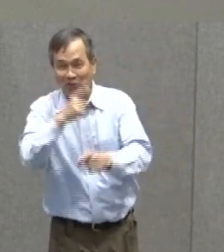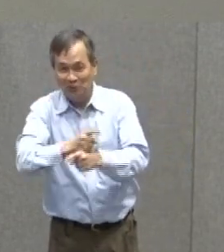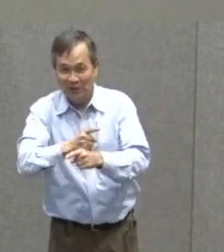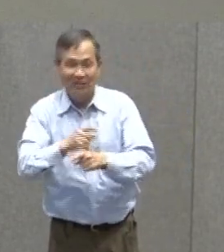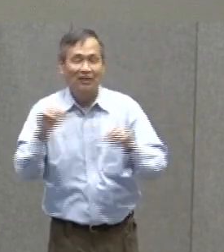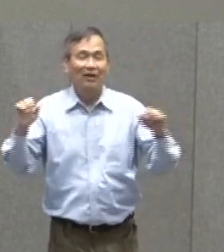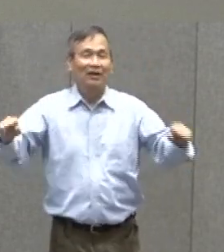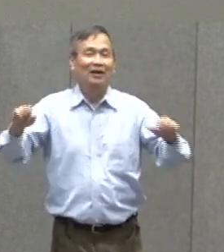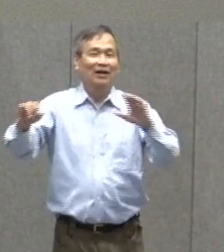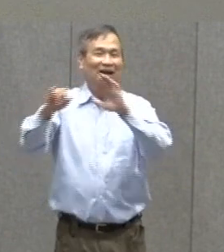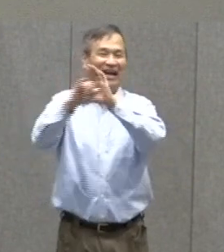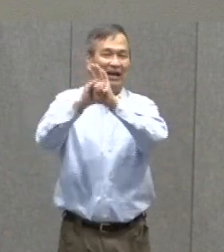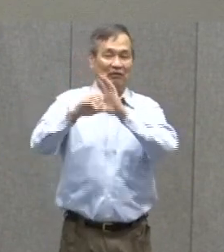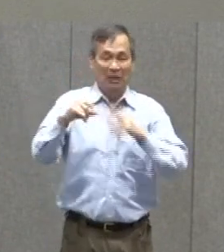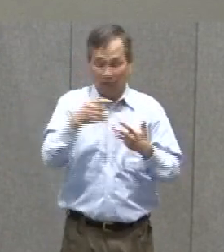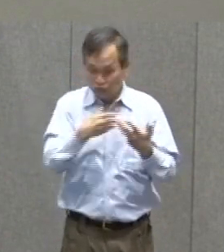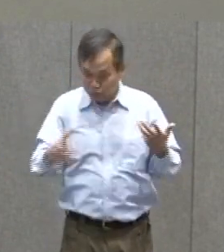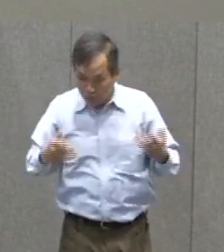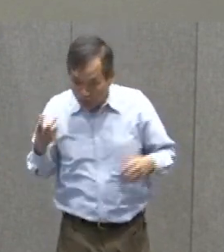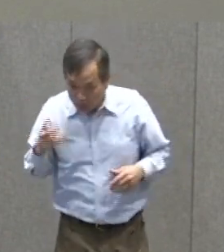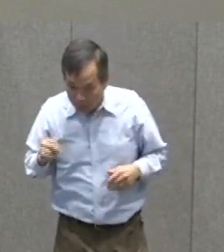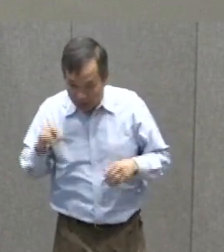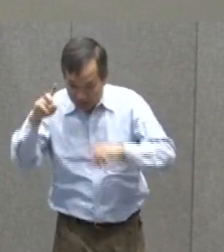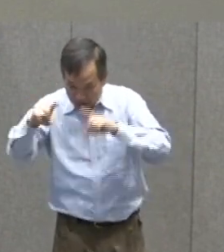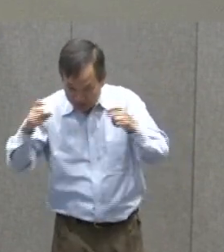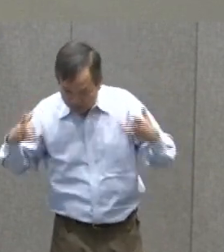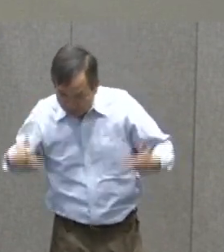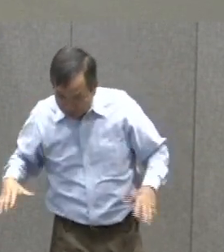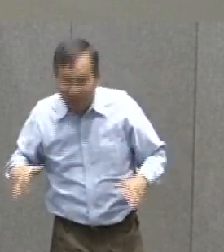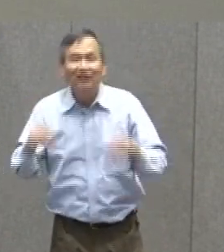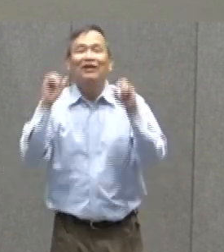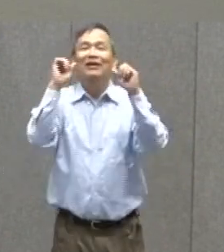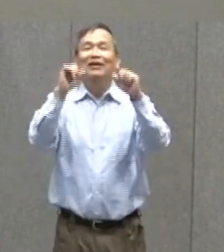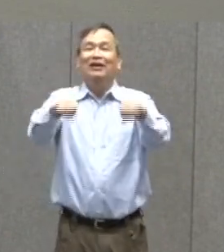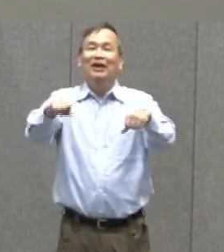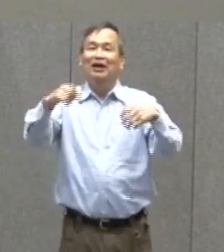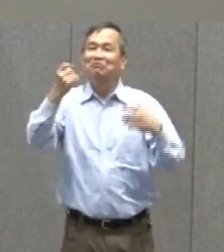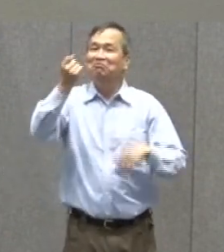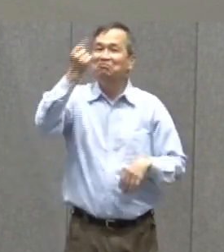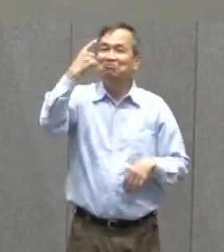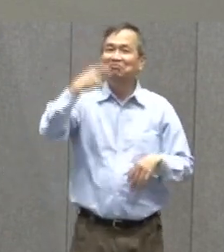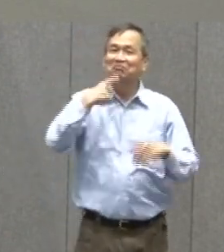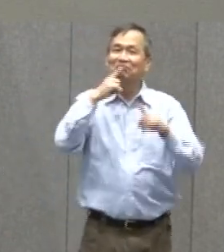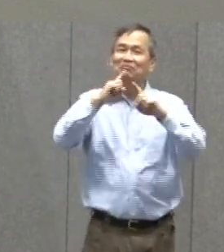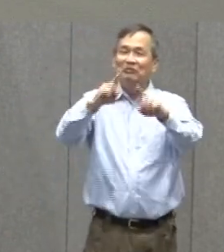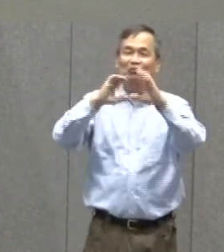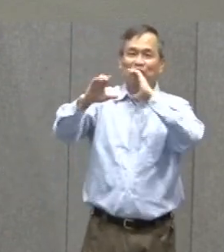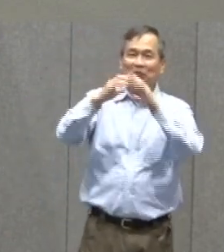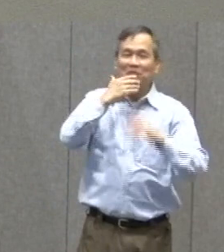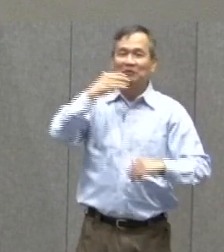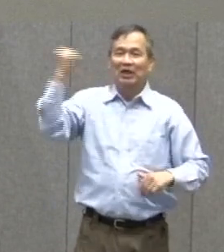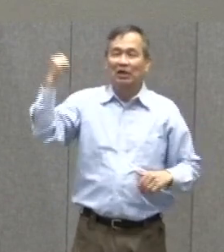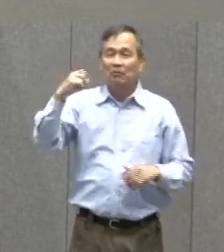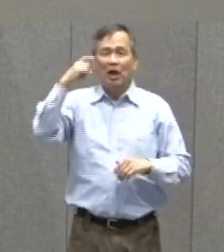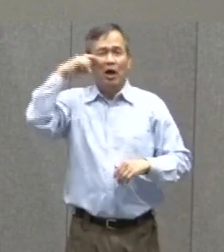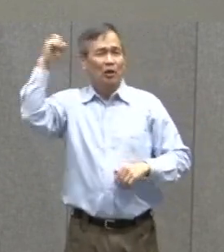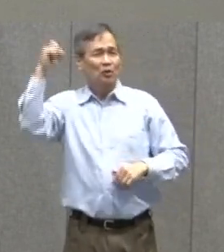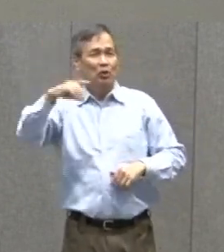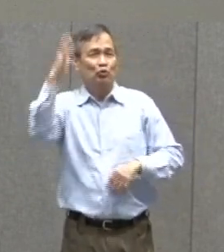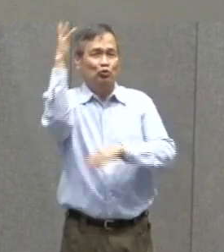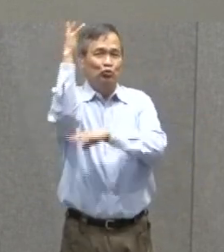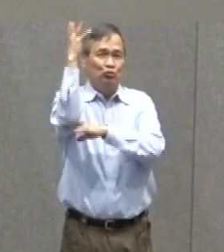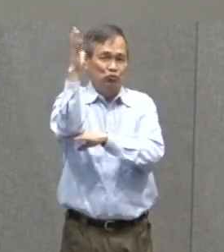by asking these questions. However, if we look down here, at the bottom